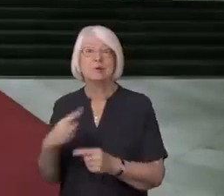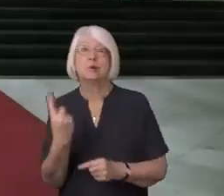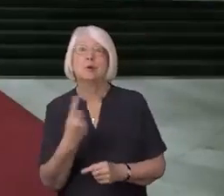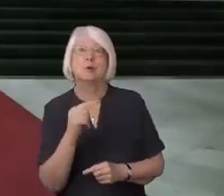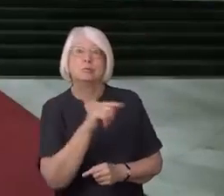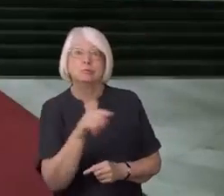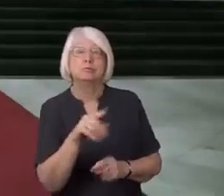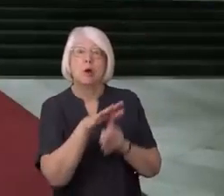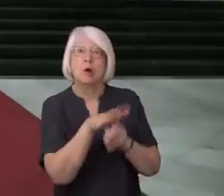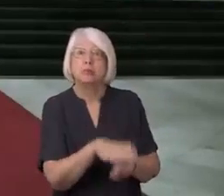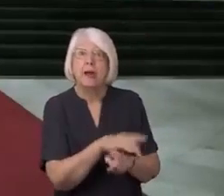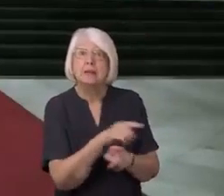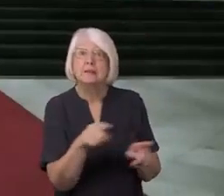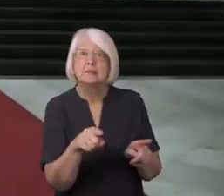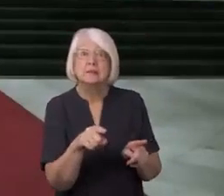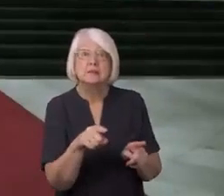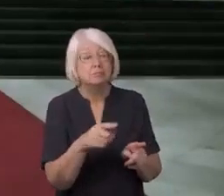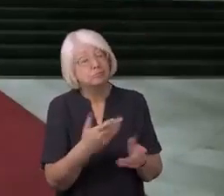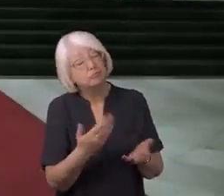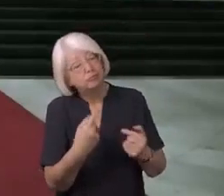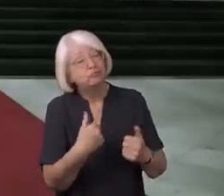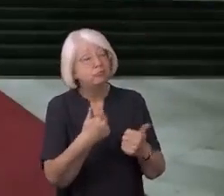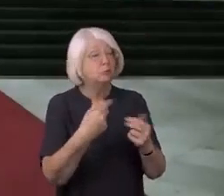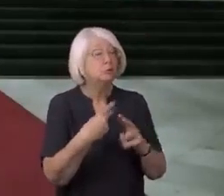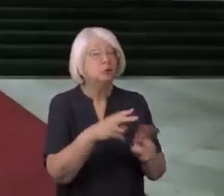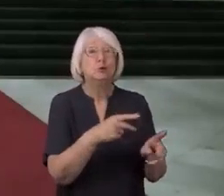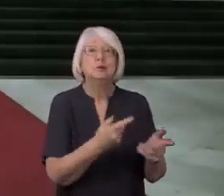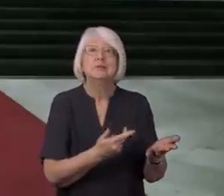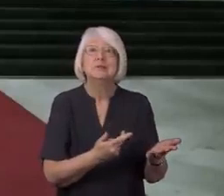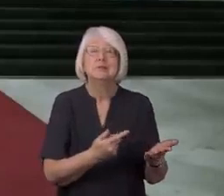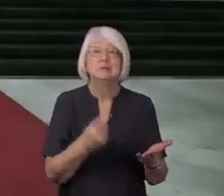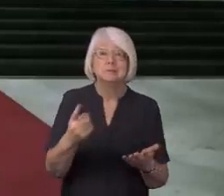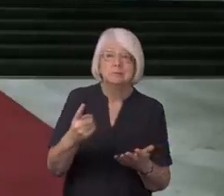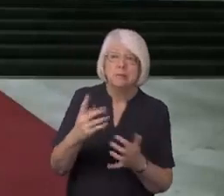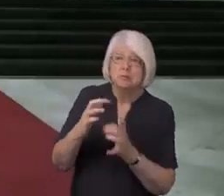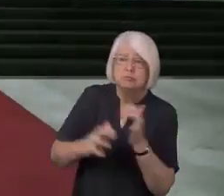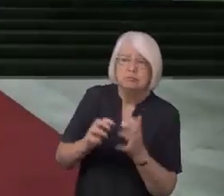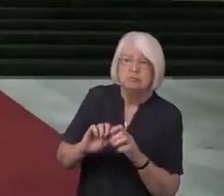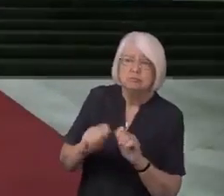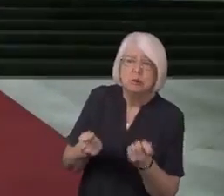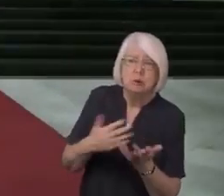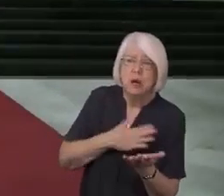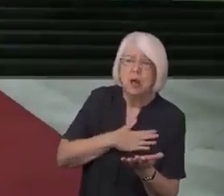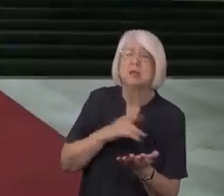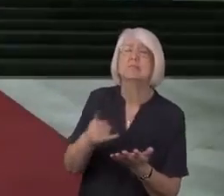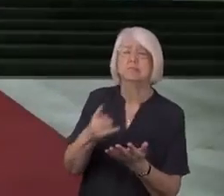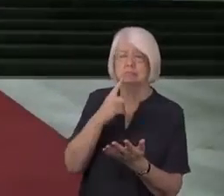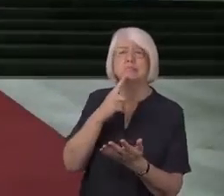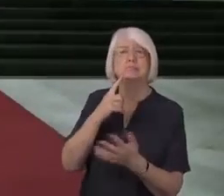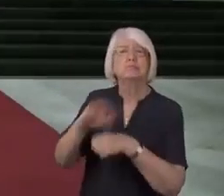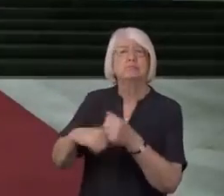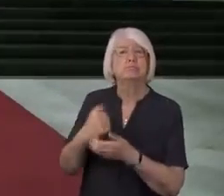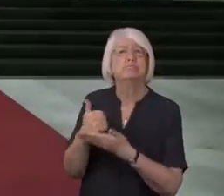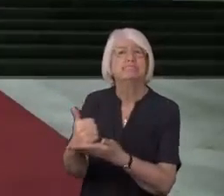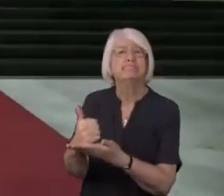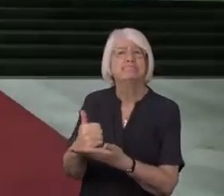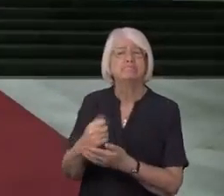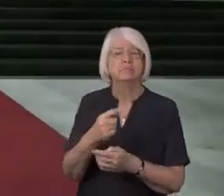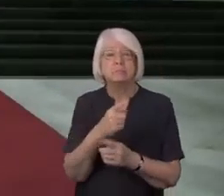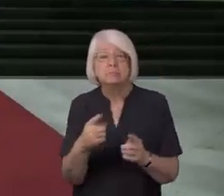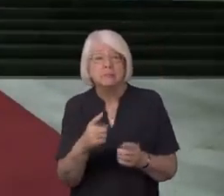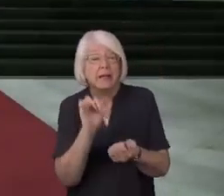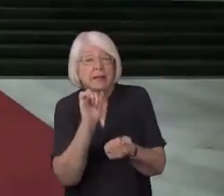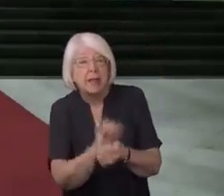oppressed, to bind up the brokenhearted, to proclaim liberty to the